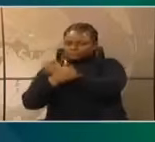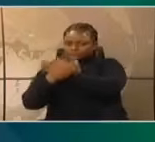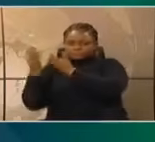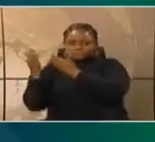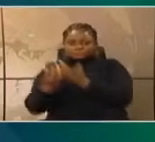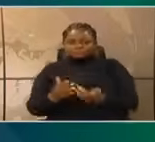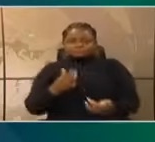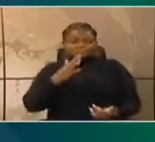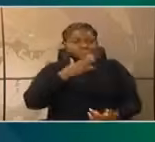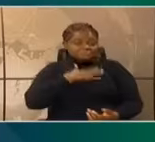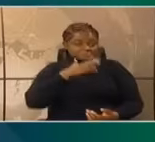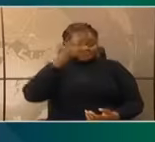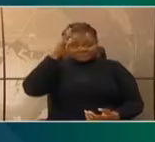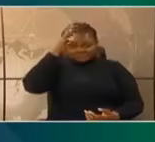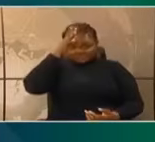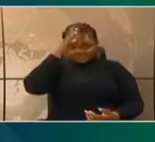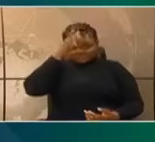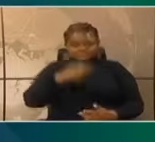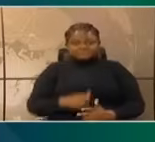Me, papa.